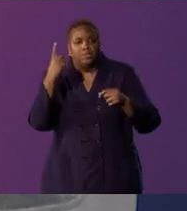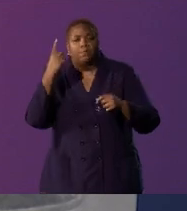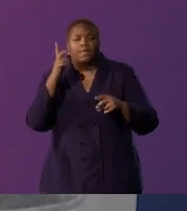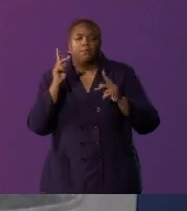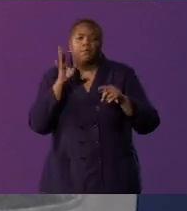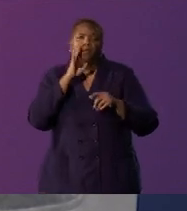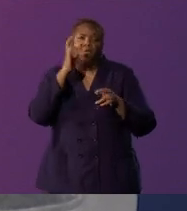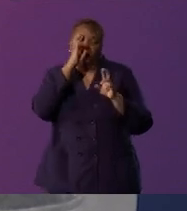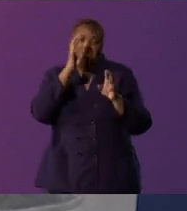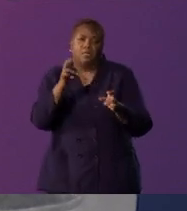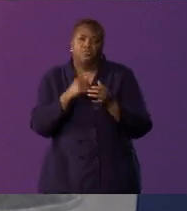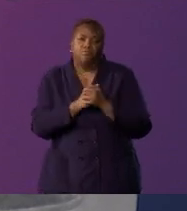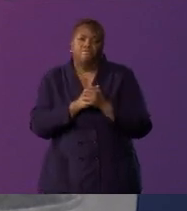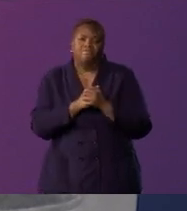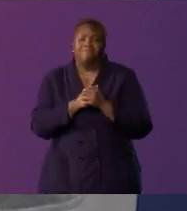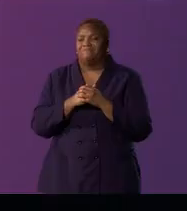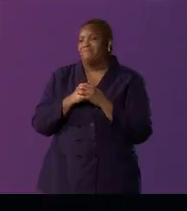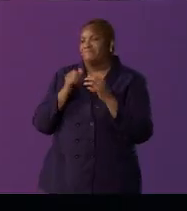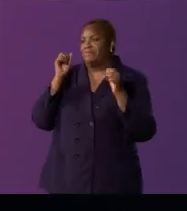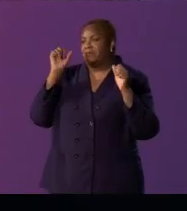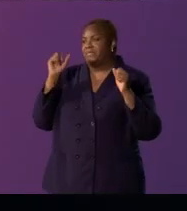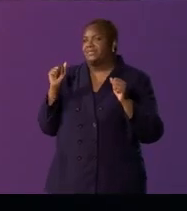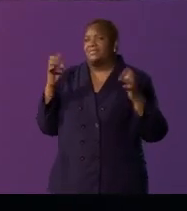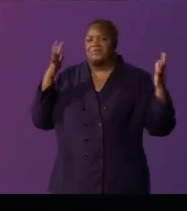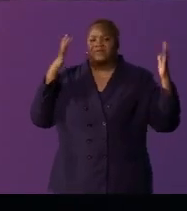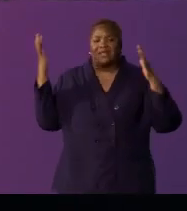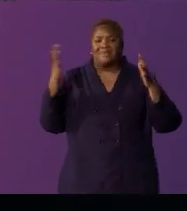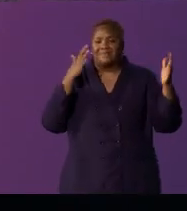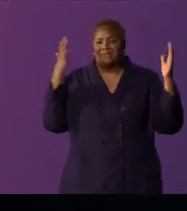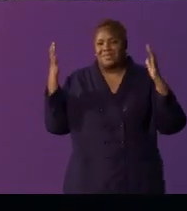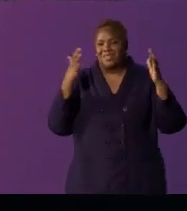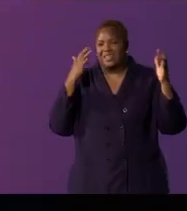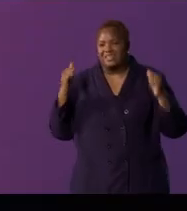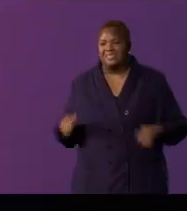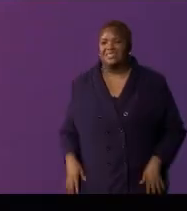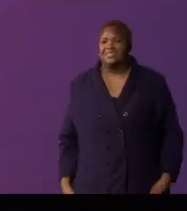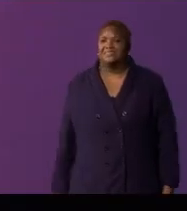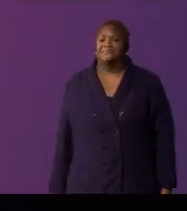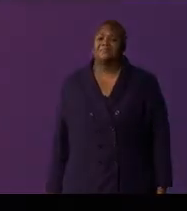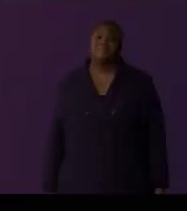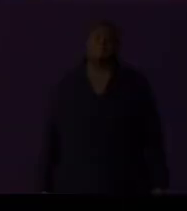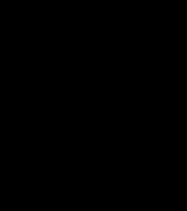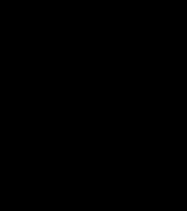you. Amazing. Let's have a round of applause for Indra. Thank you so much.